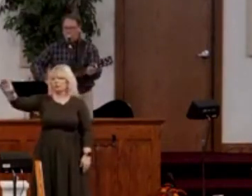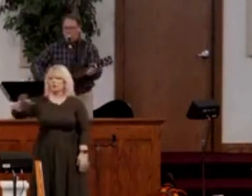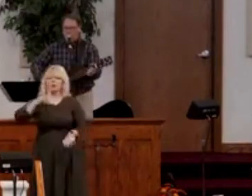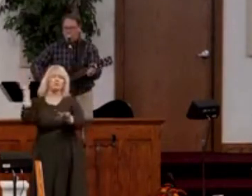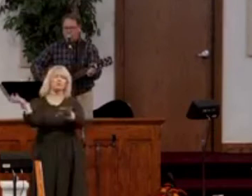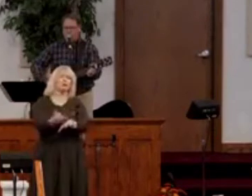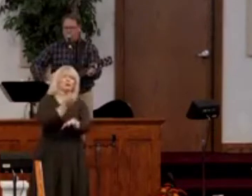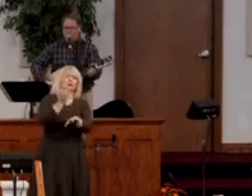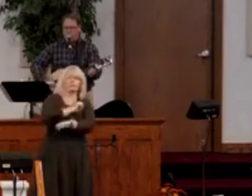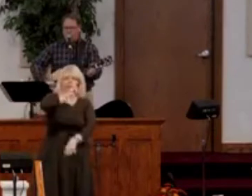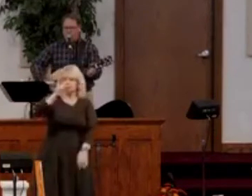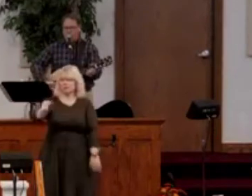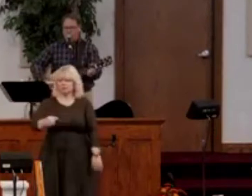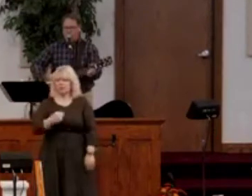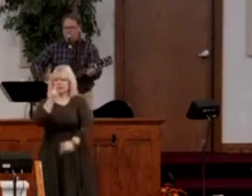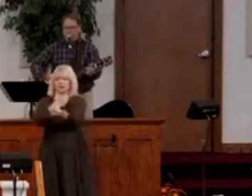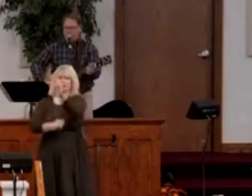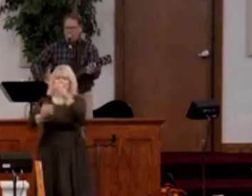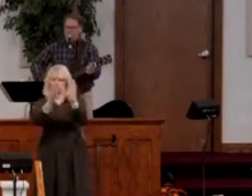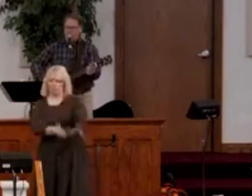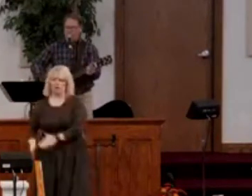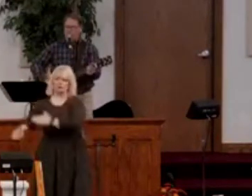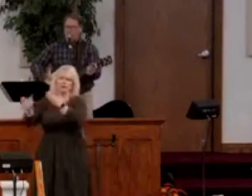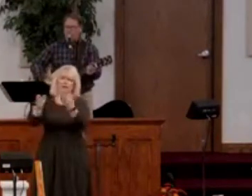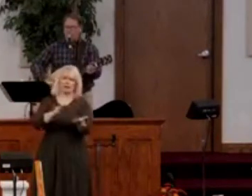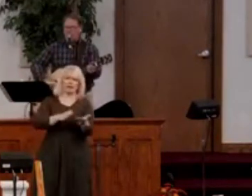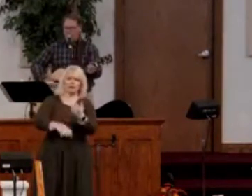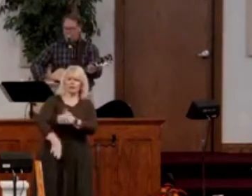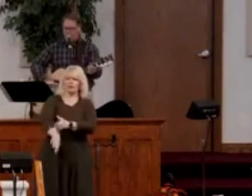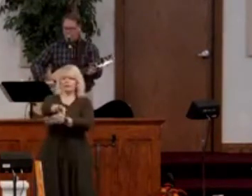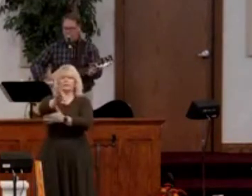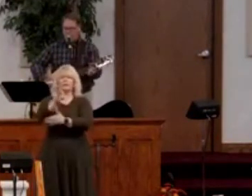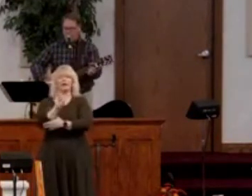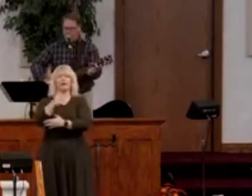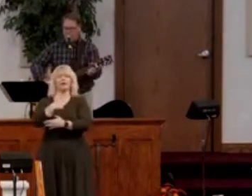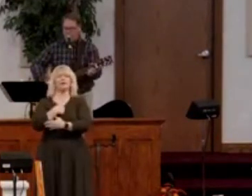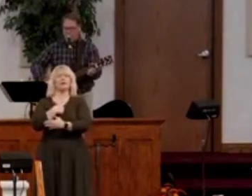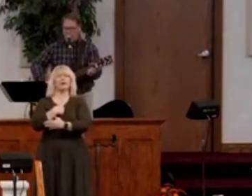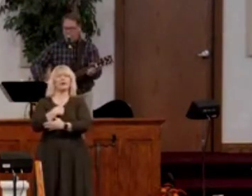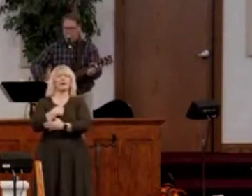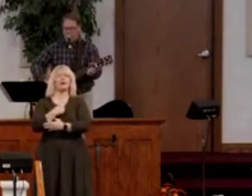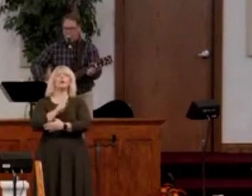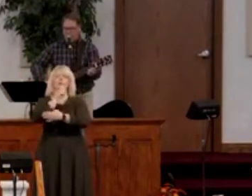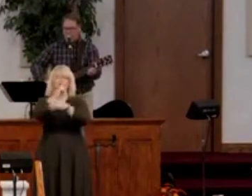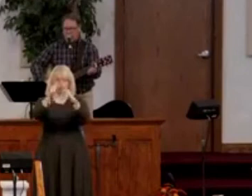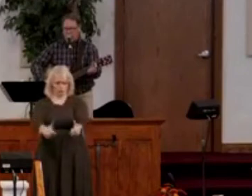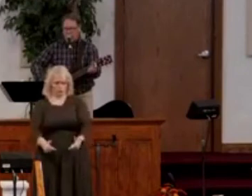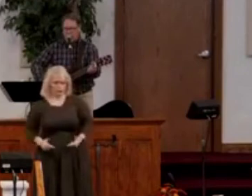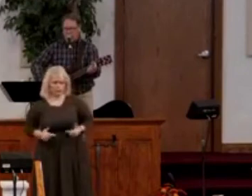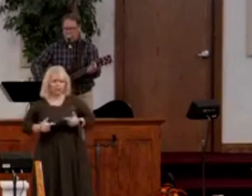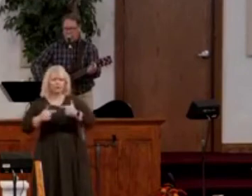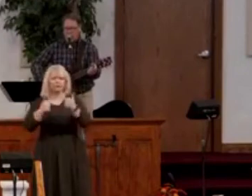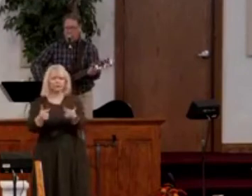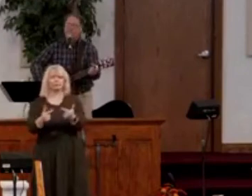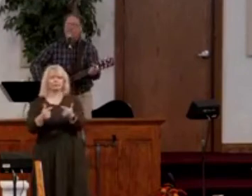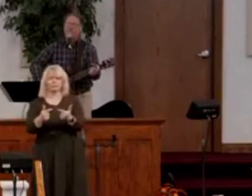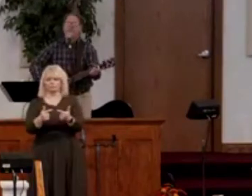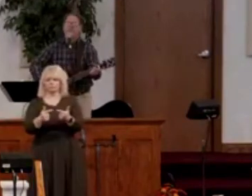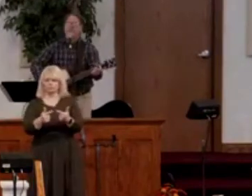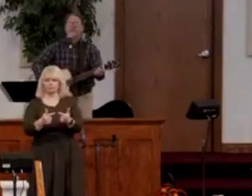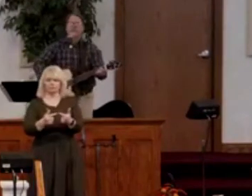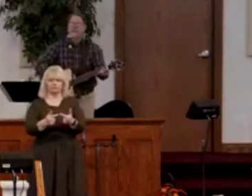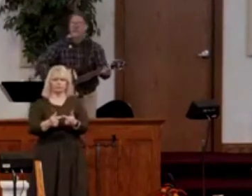wonderful cross, bids me come and die and find that I may truly live.